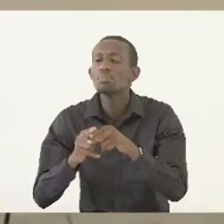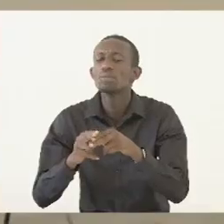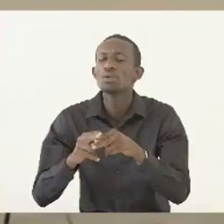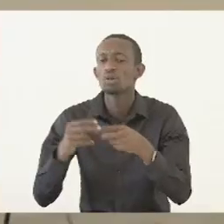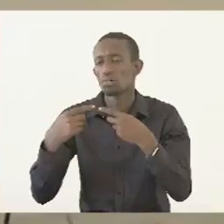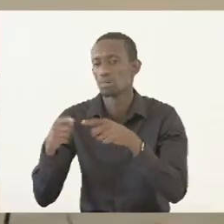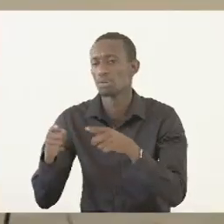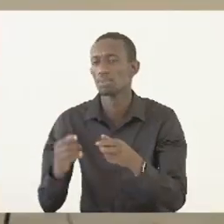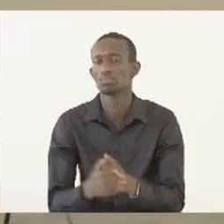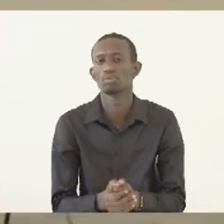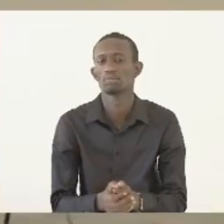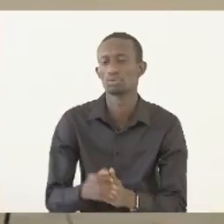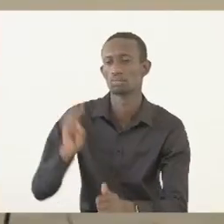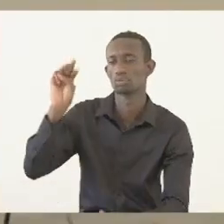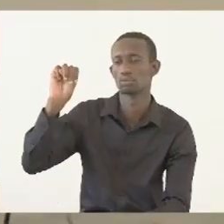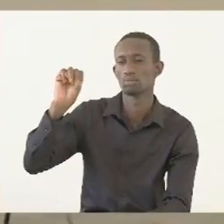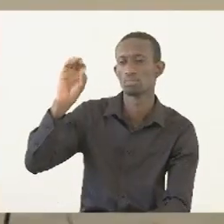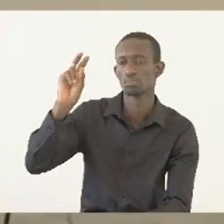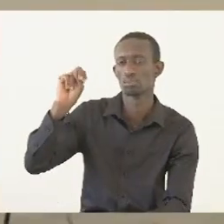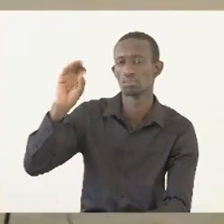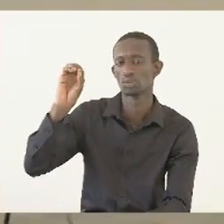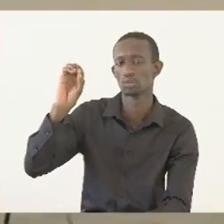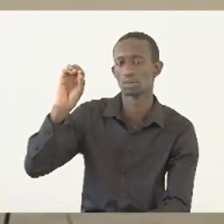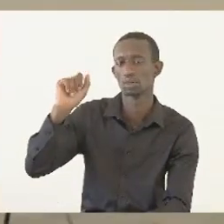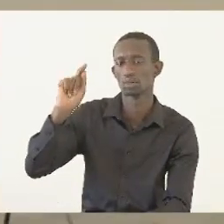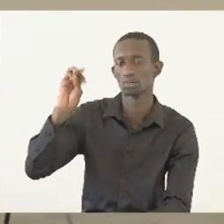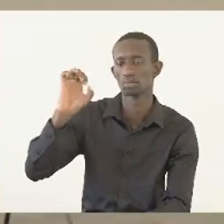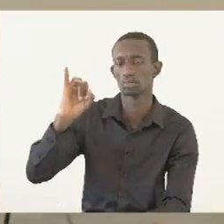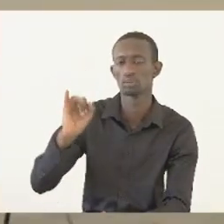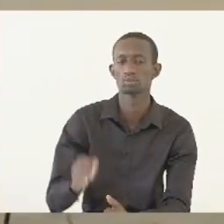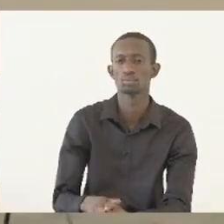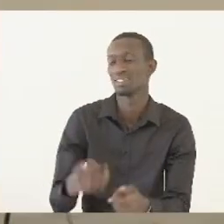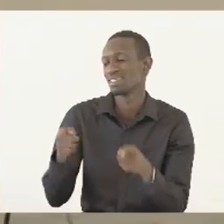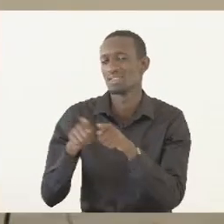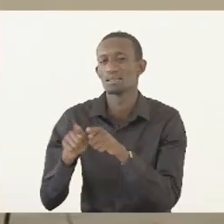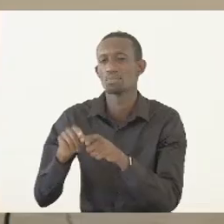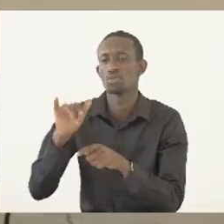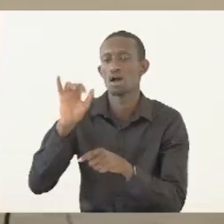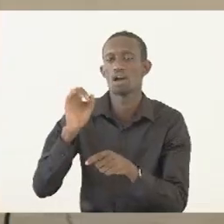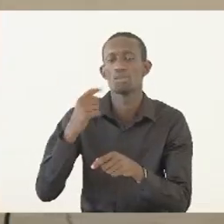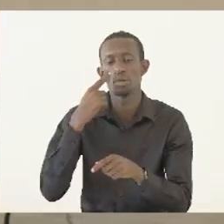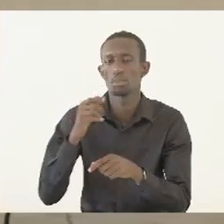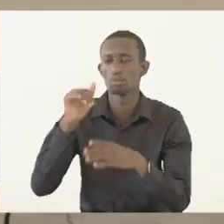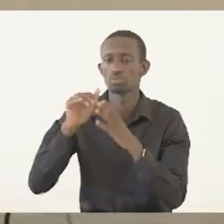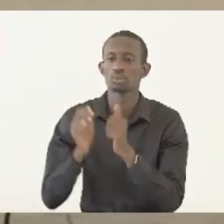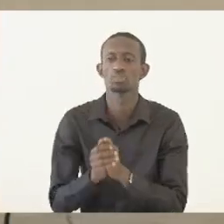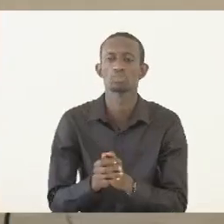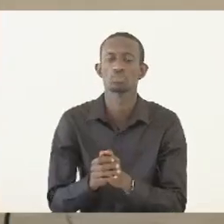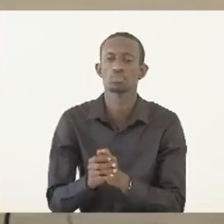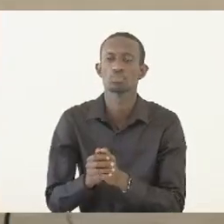ions, monoatomic ions, like the ions in group number 1 of the periodic table. I'm saying